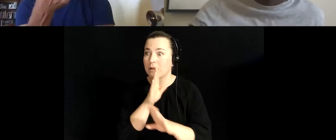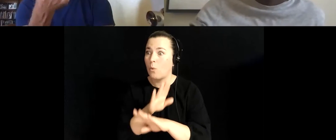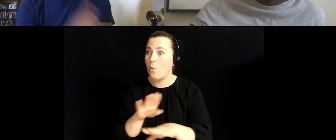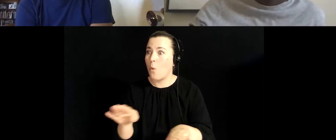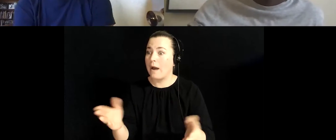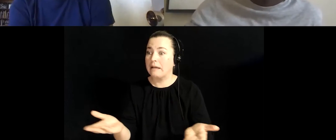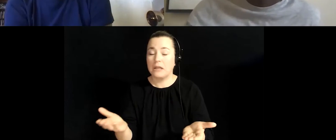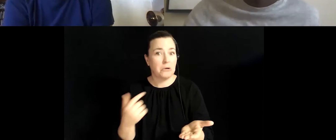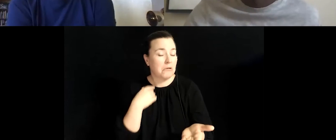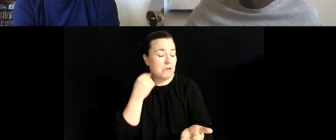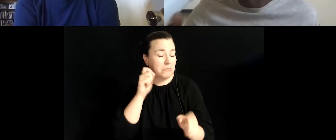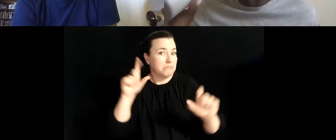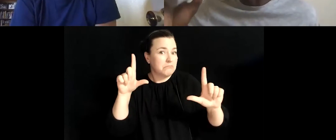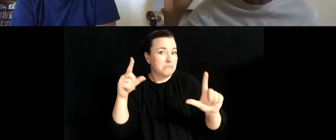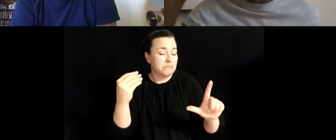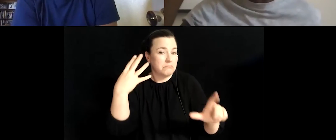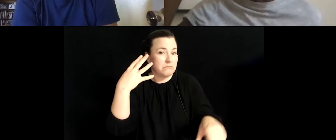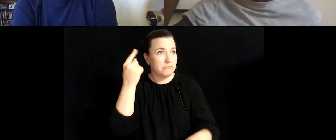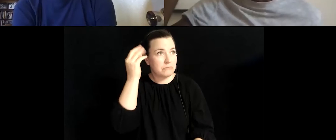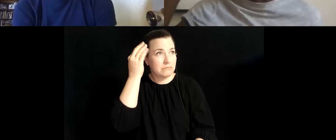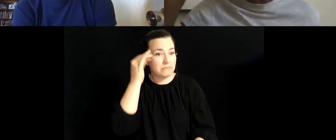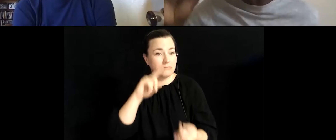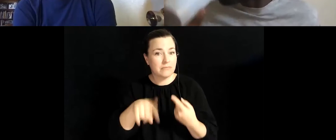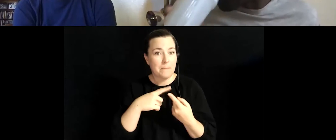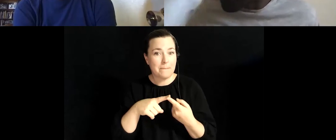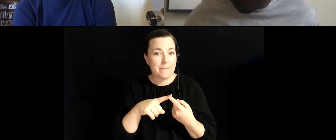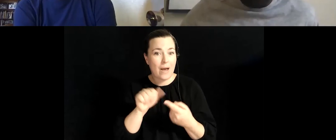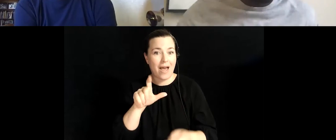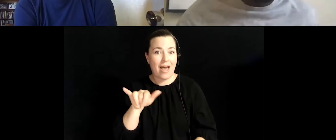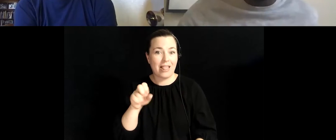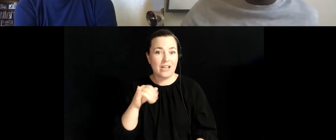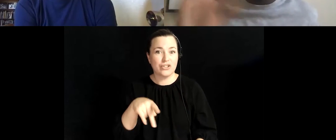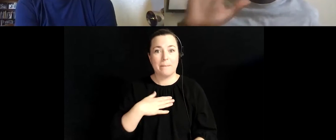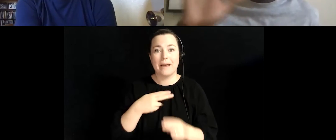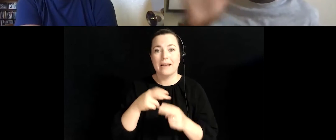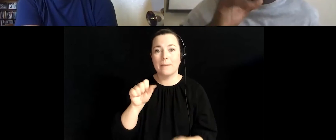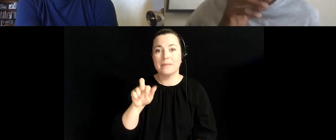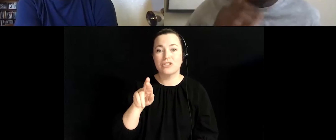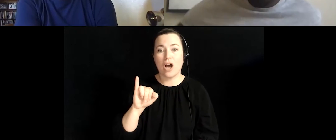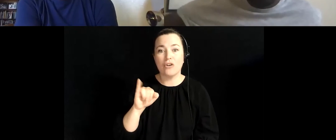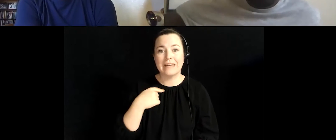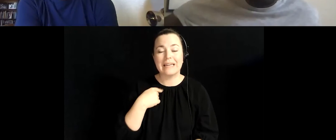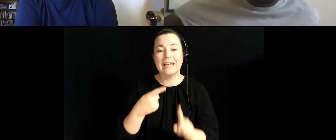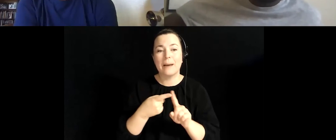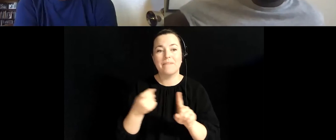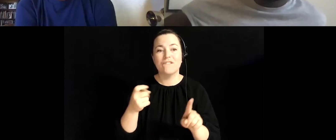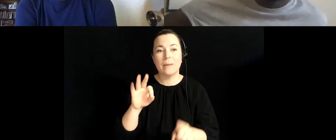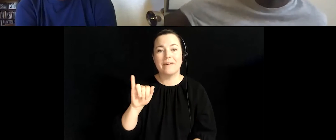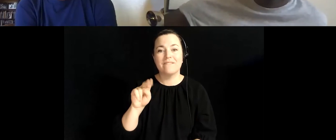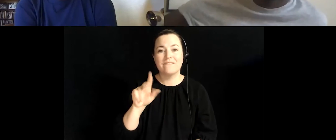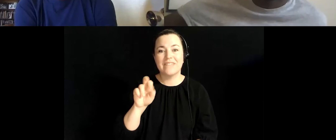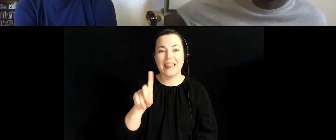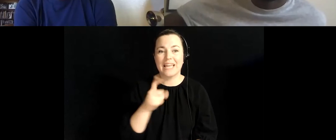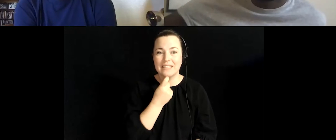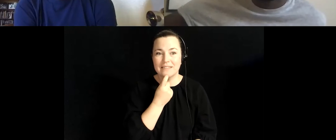little about this allyship. My name is Sari Alavara. I'm from Finland. Hello, Sari.